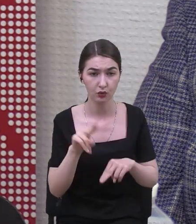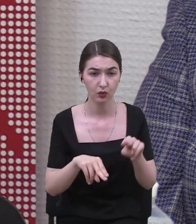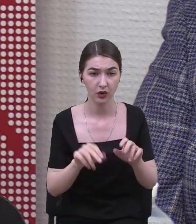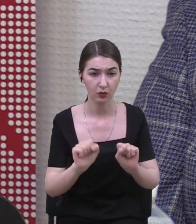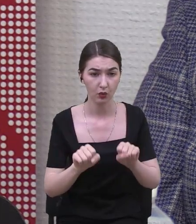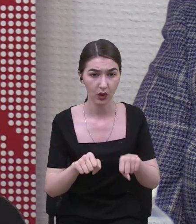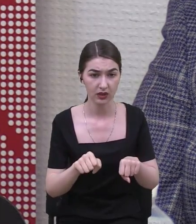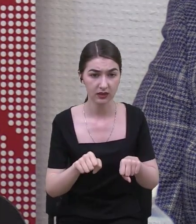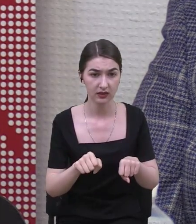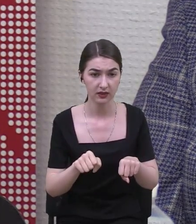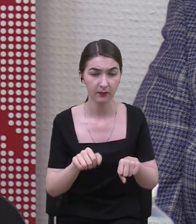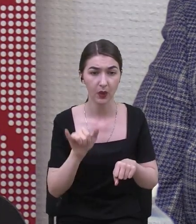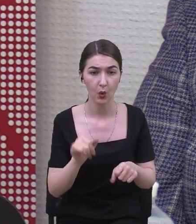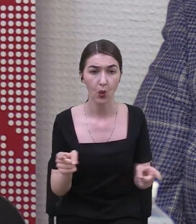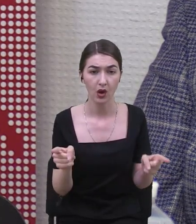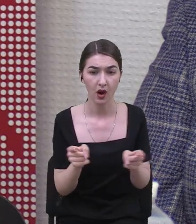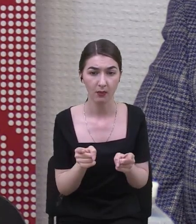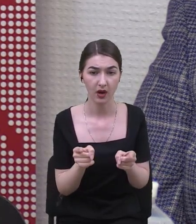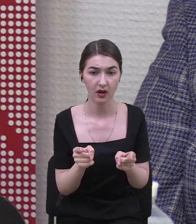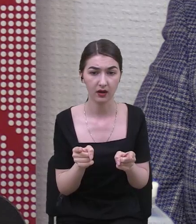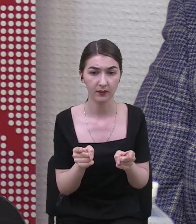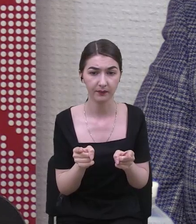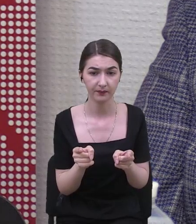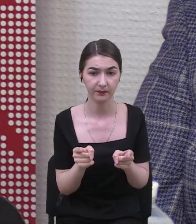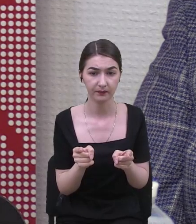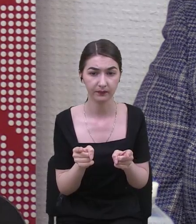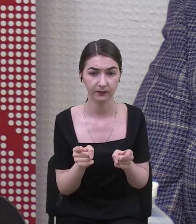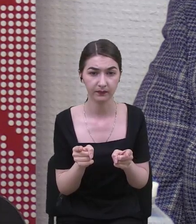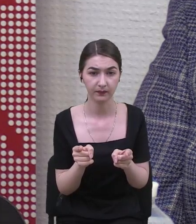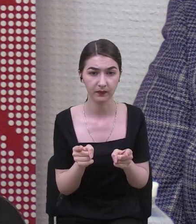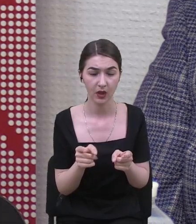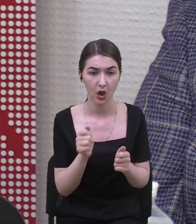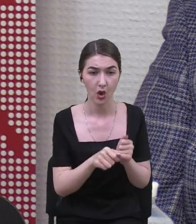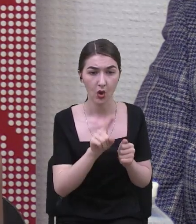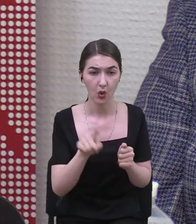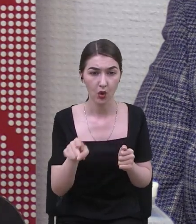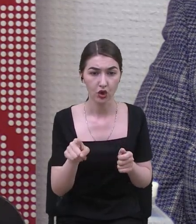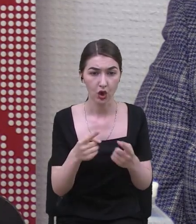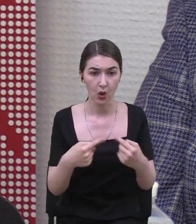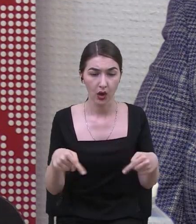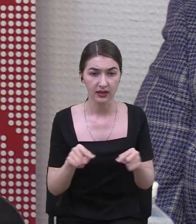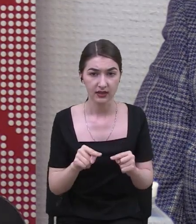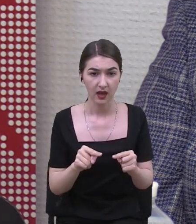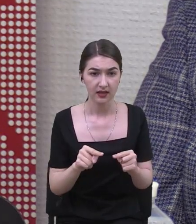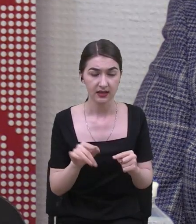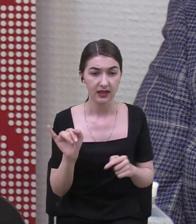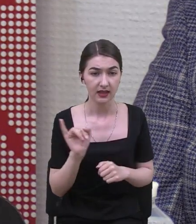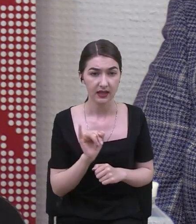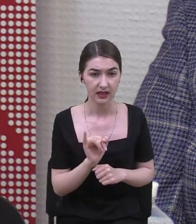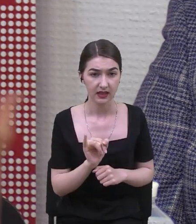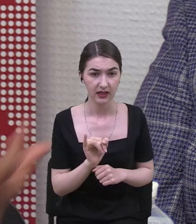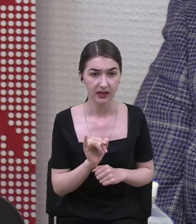to increase accessibility of, for example, rehabilitation and MHPSS services. And then the